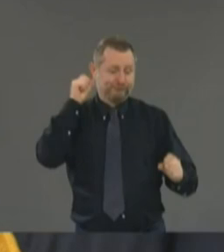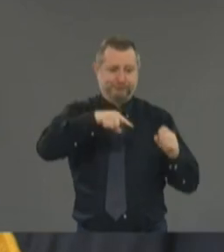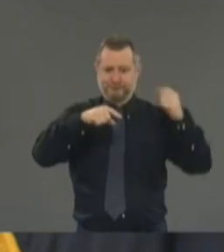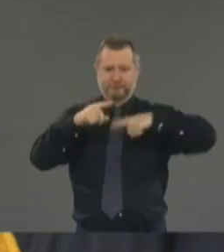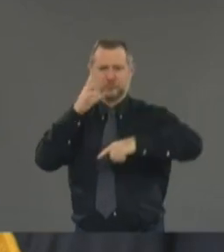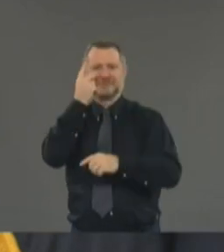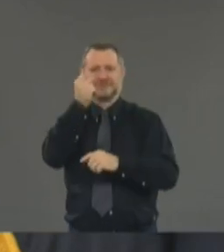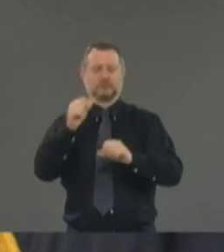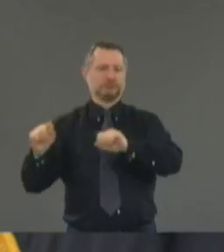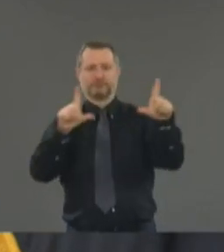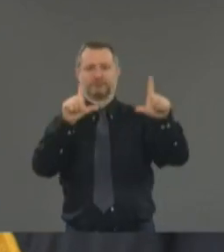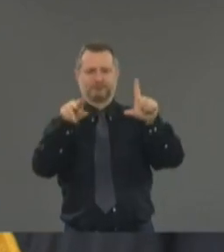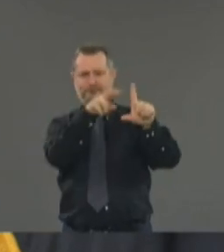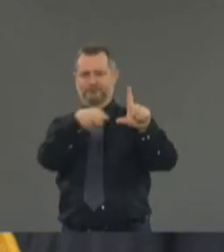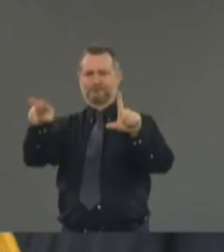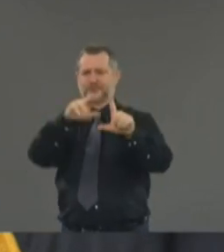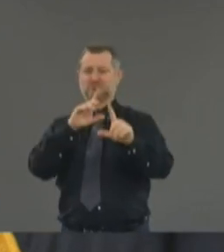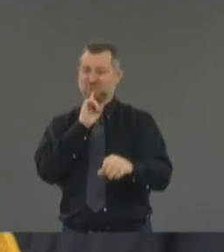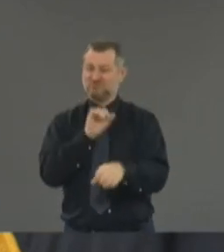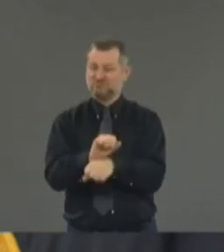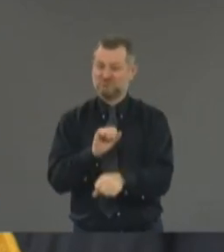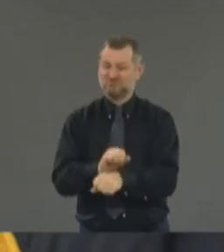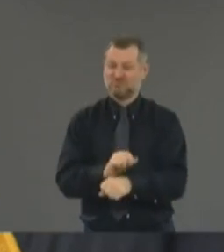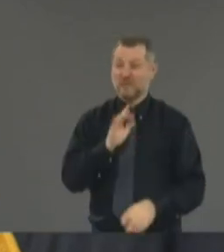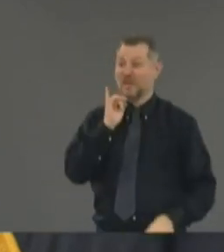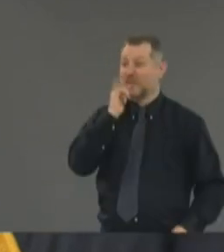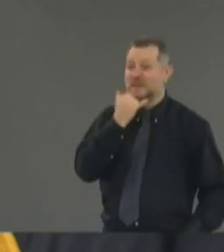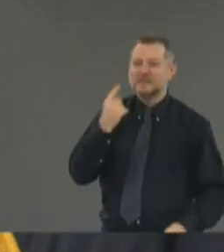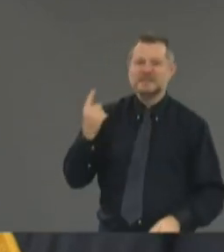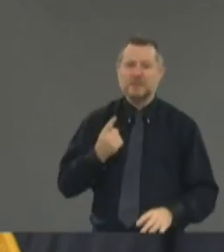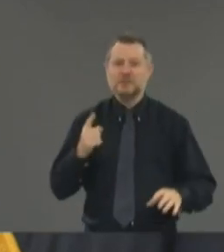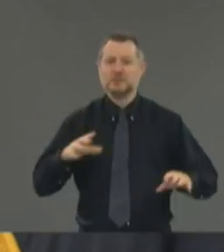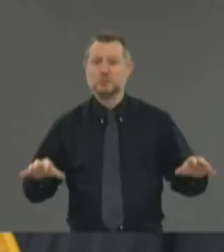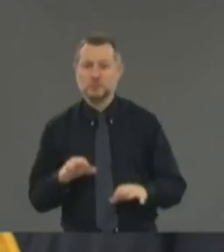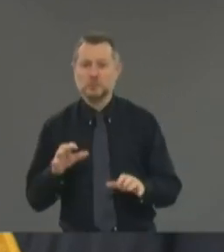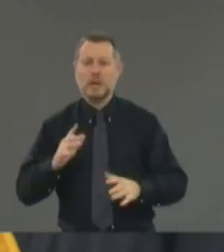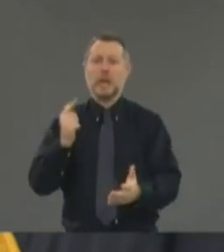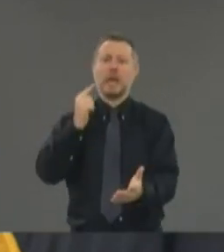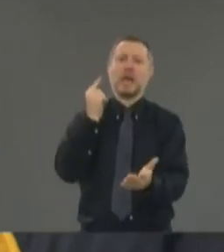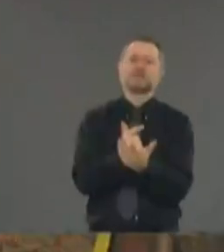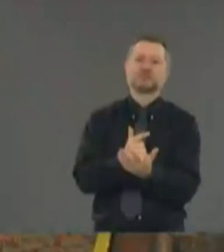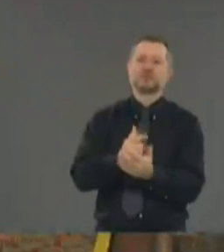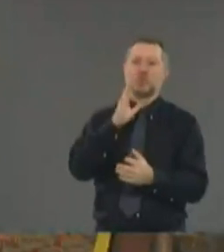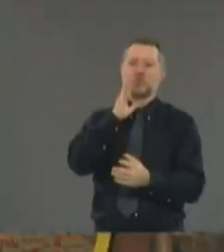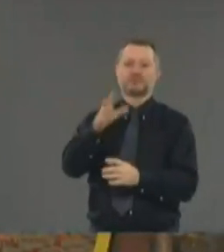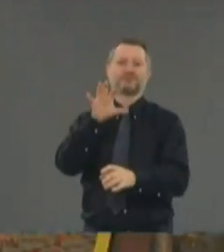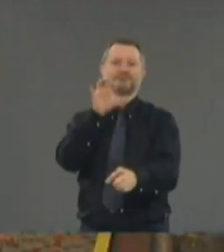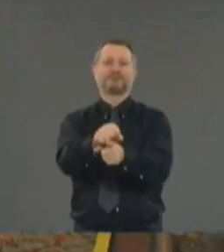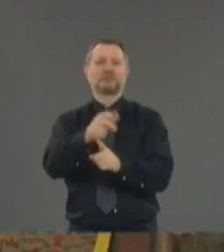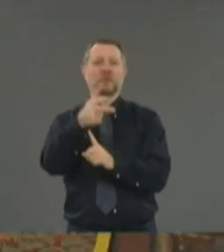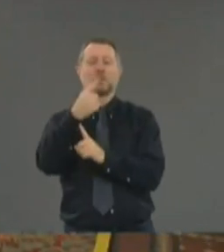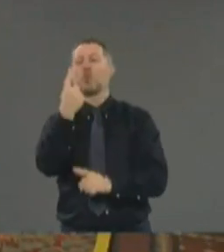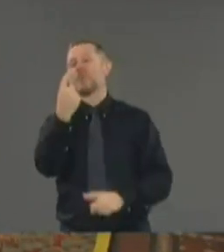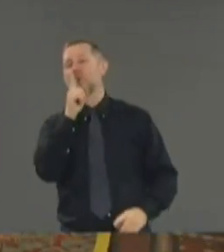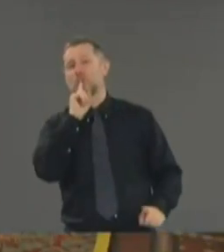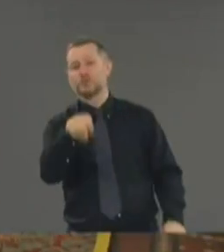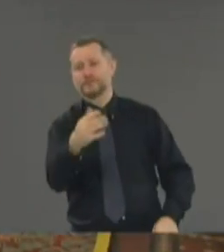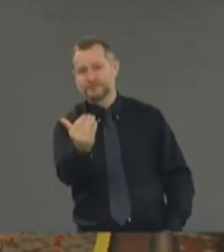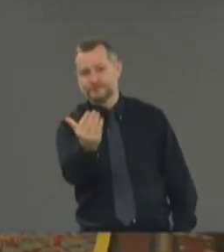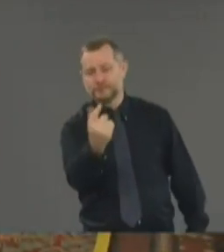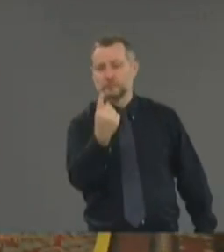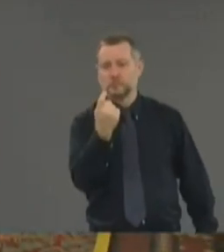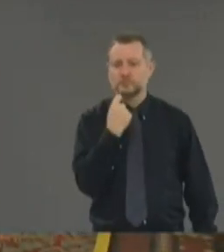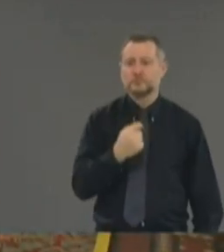any potential liability, it will be immediate. Let's take one more. Joseph? I want to ask about school